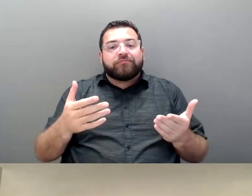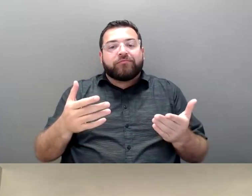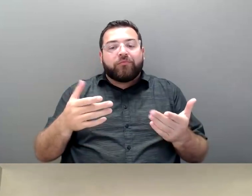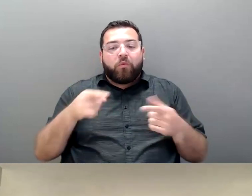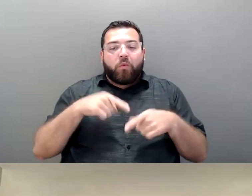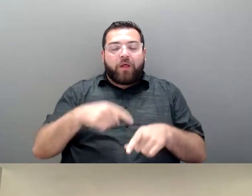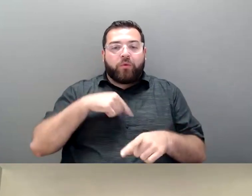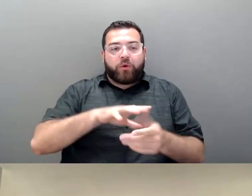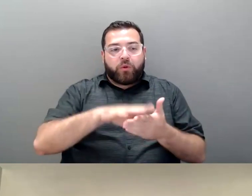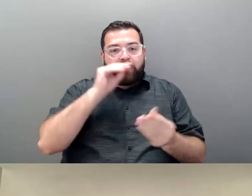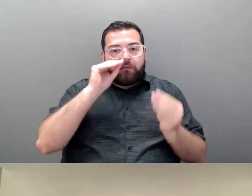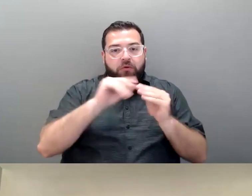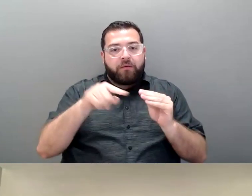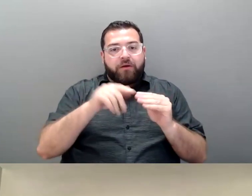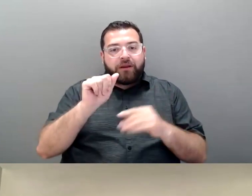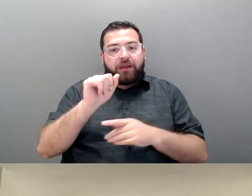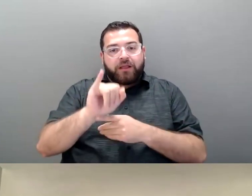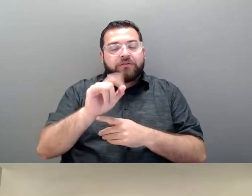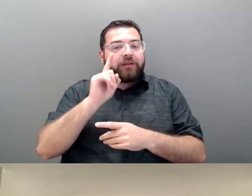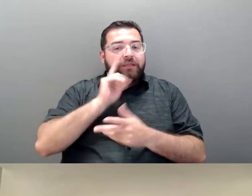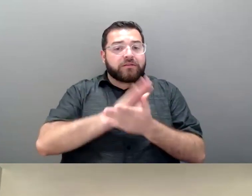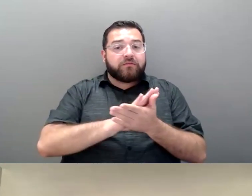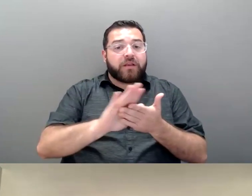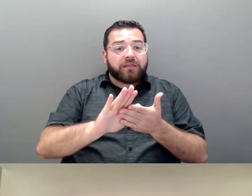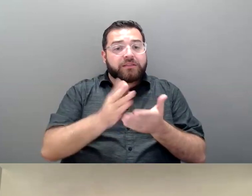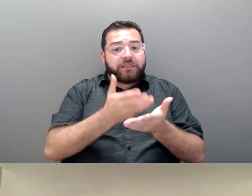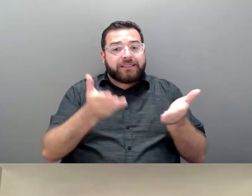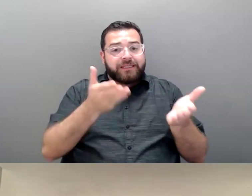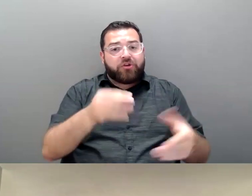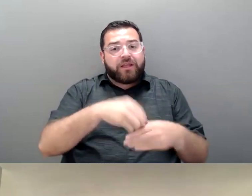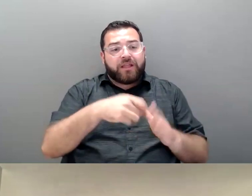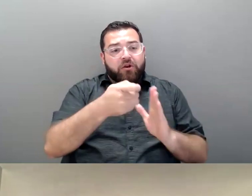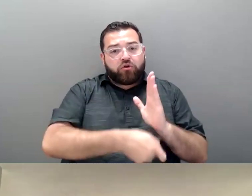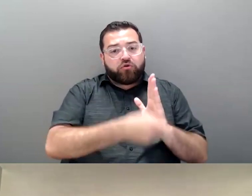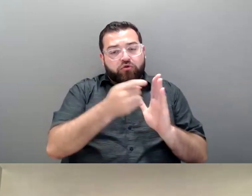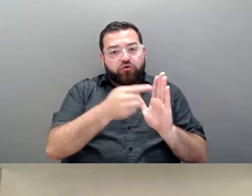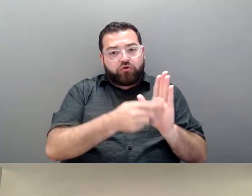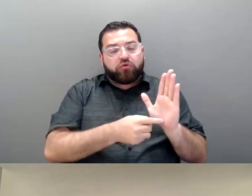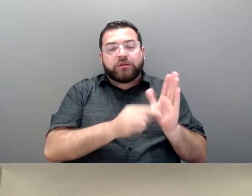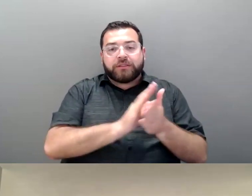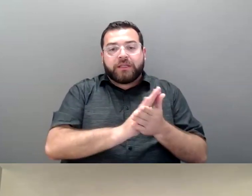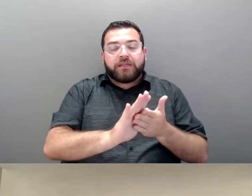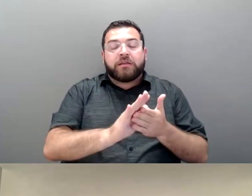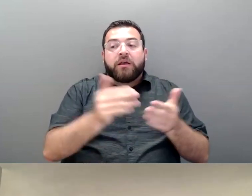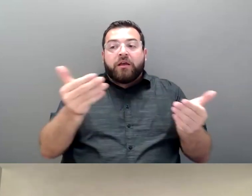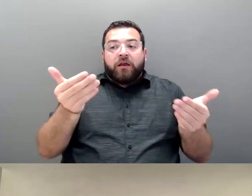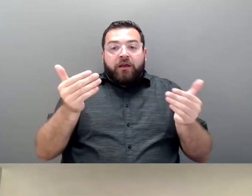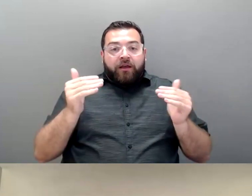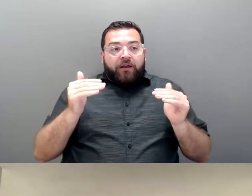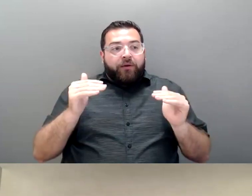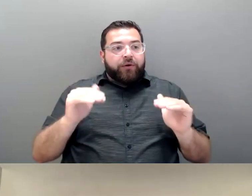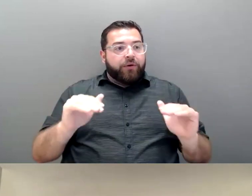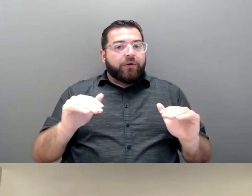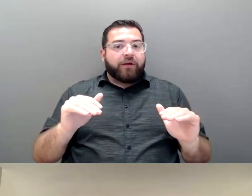in AI. So I think there's some nice territory there, and that article is nice. And then